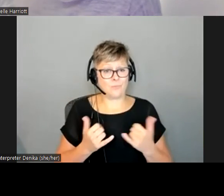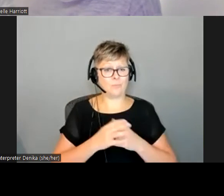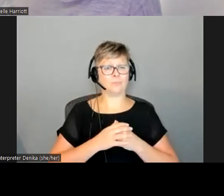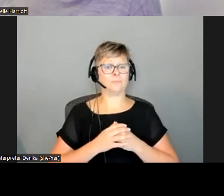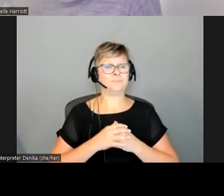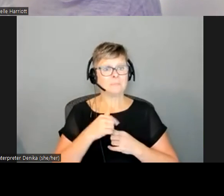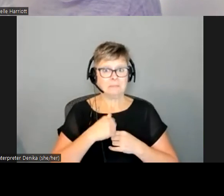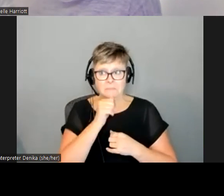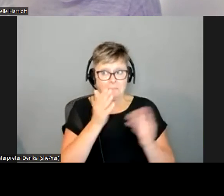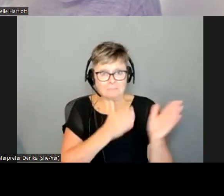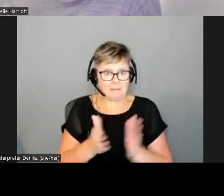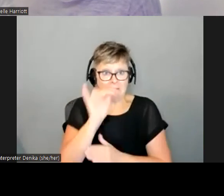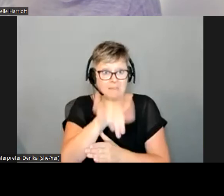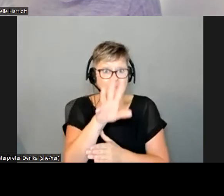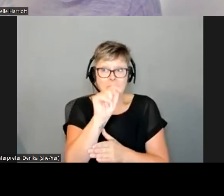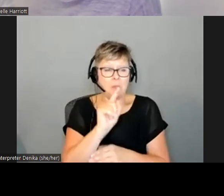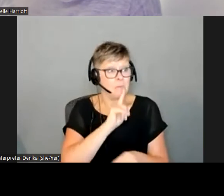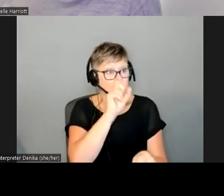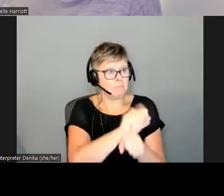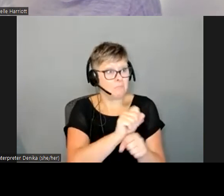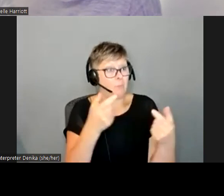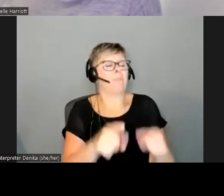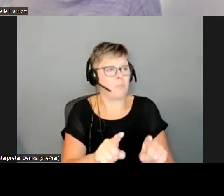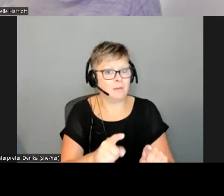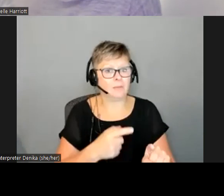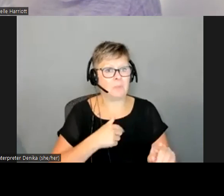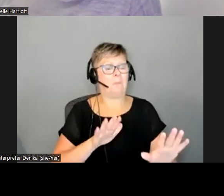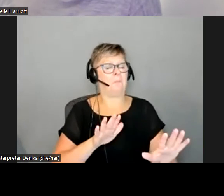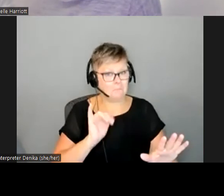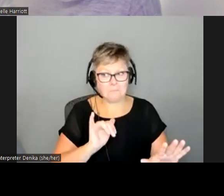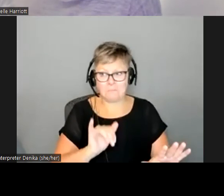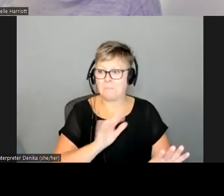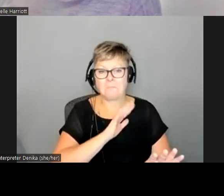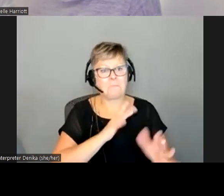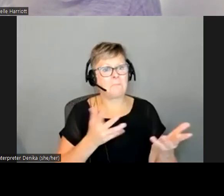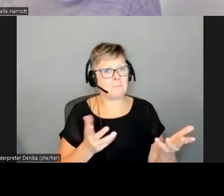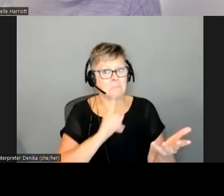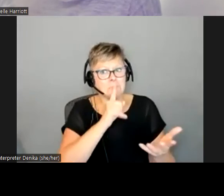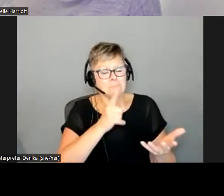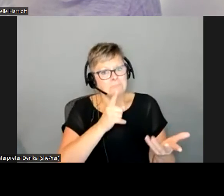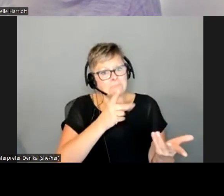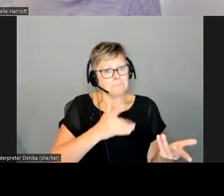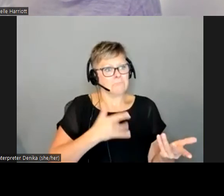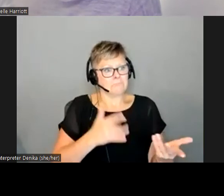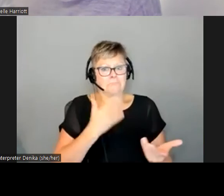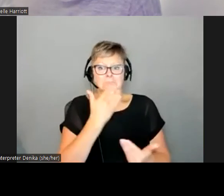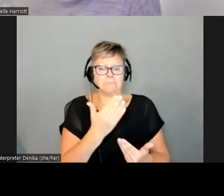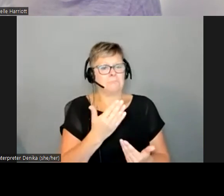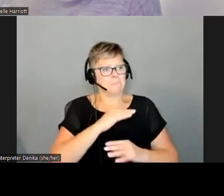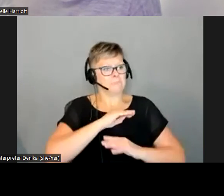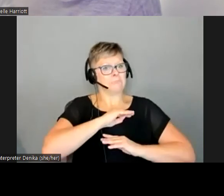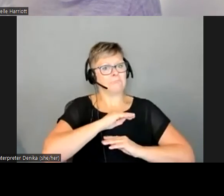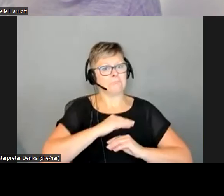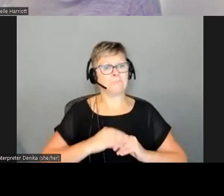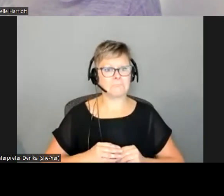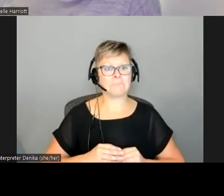it to be that way, but it turned out that way. So I'm quite pleased that that happened, that they